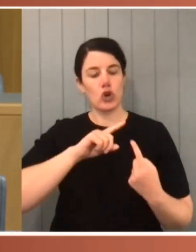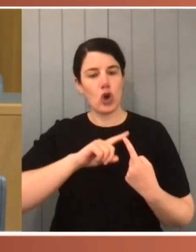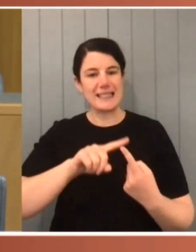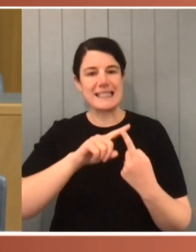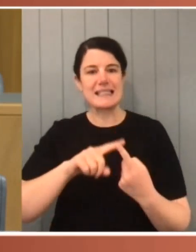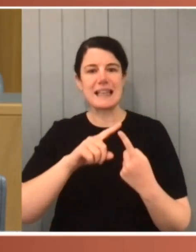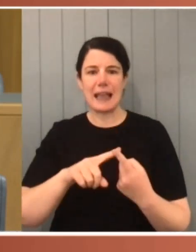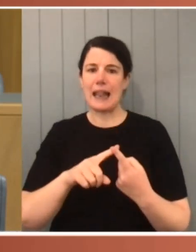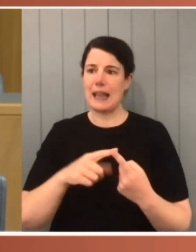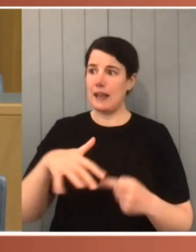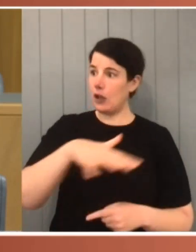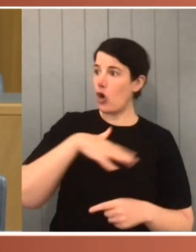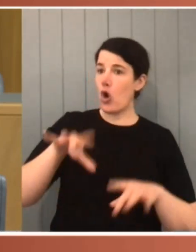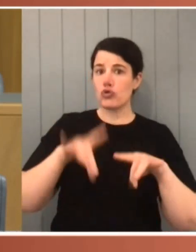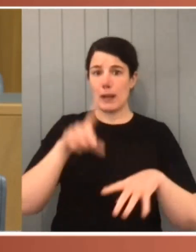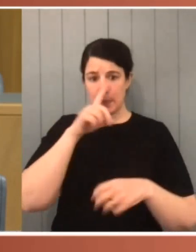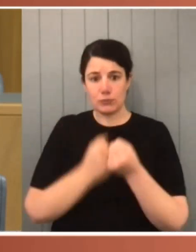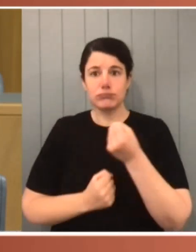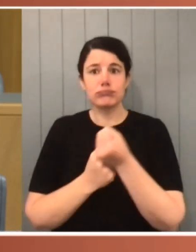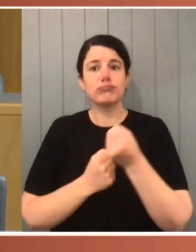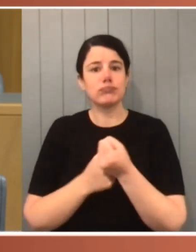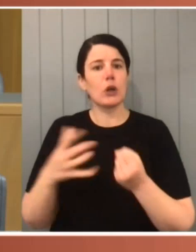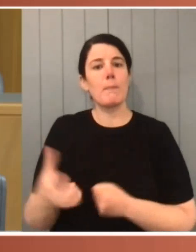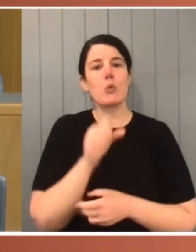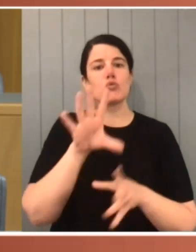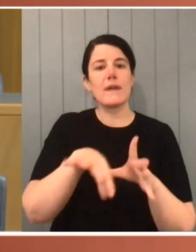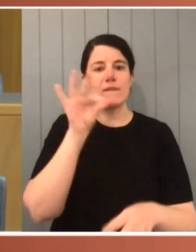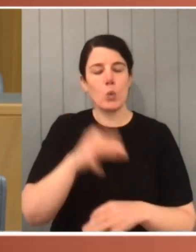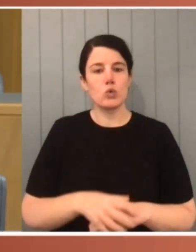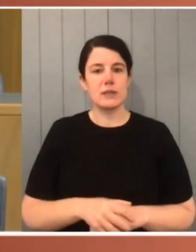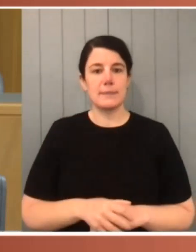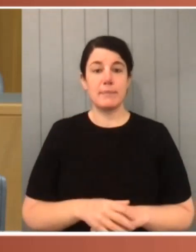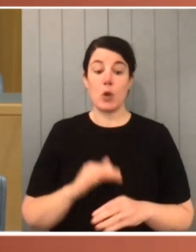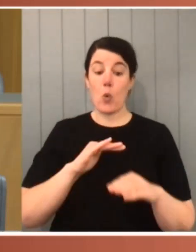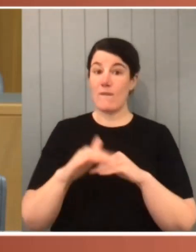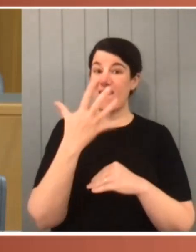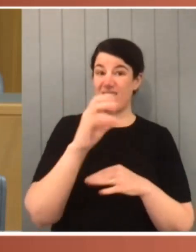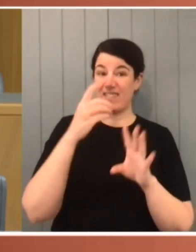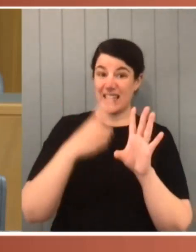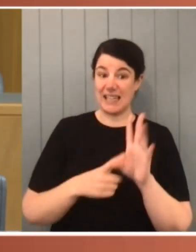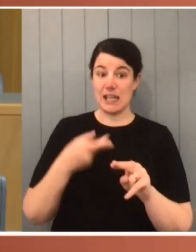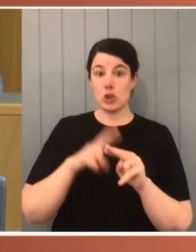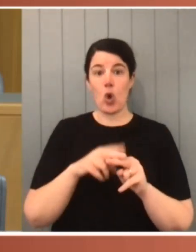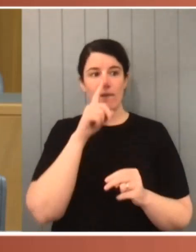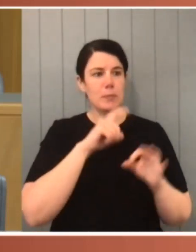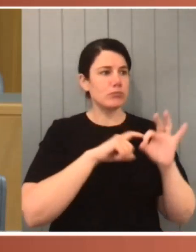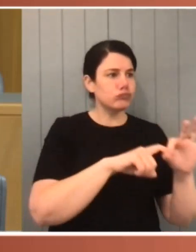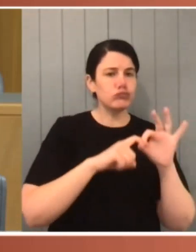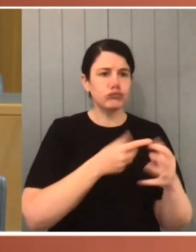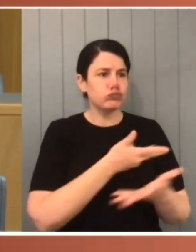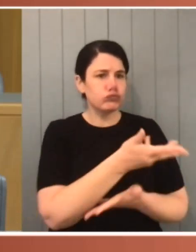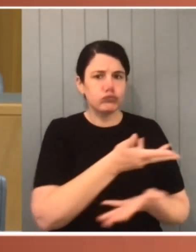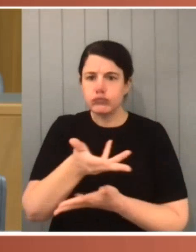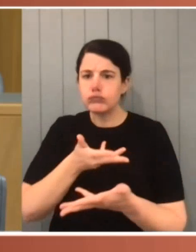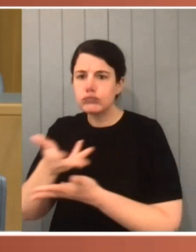backed the practice. Evidence from more than half a century of opinion polls and election study